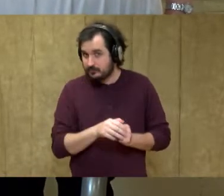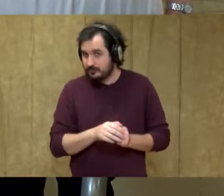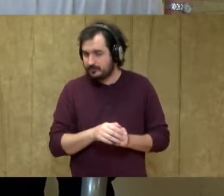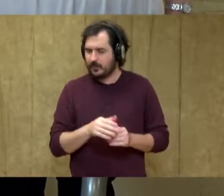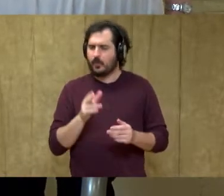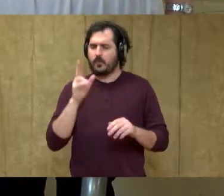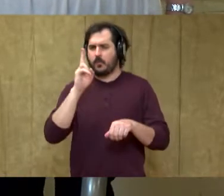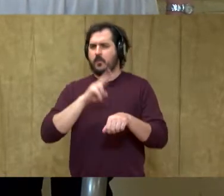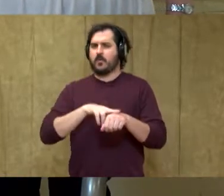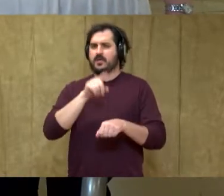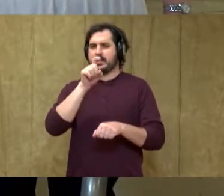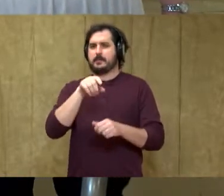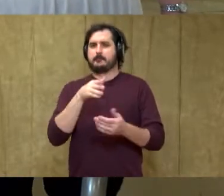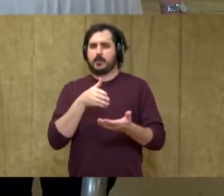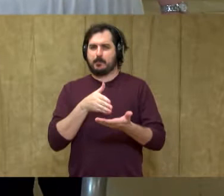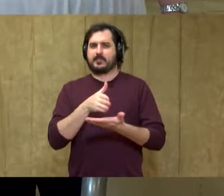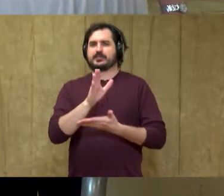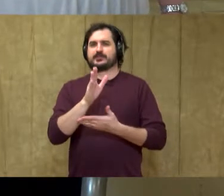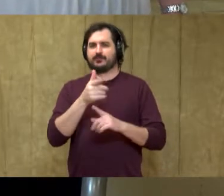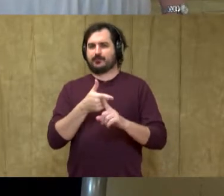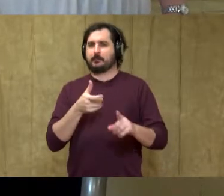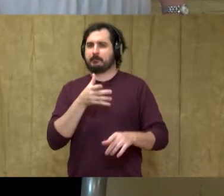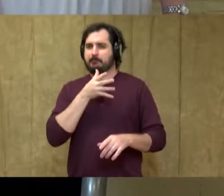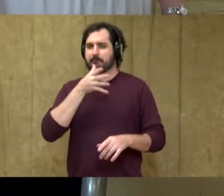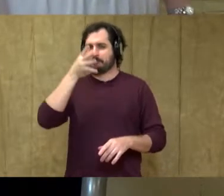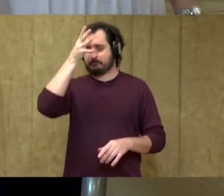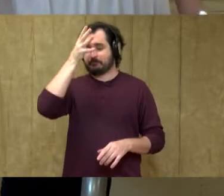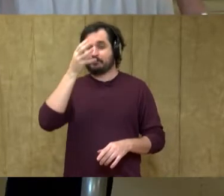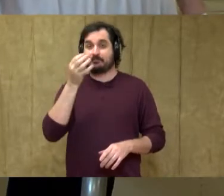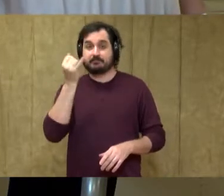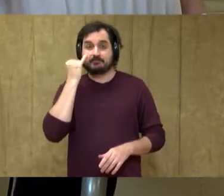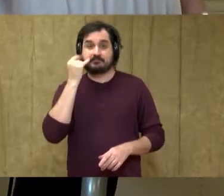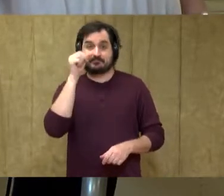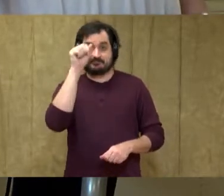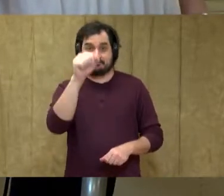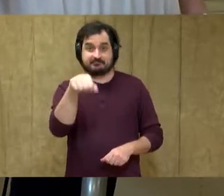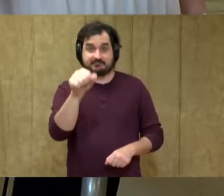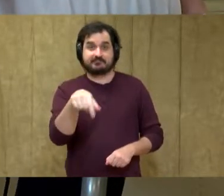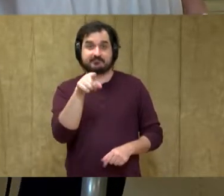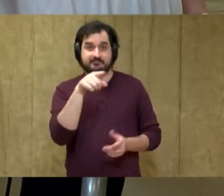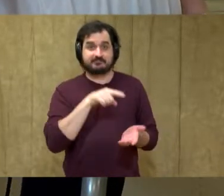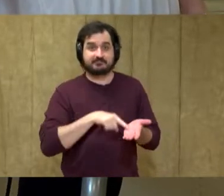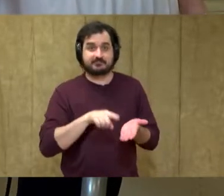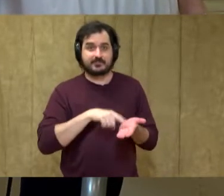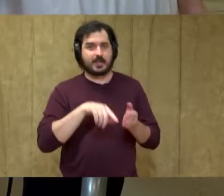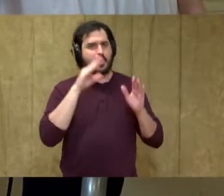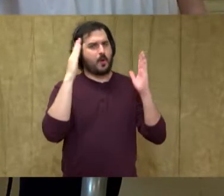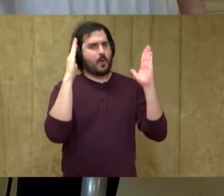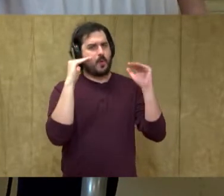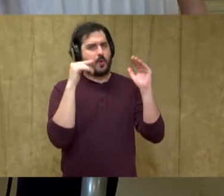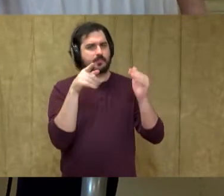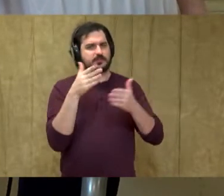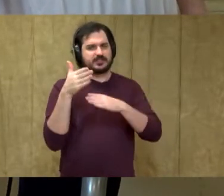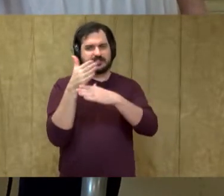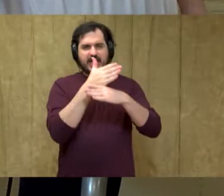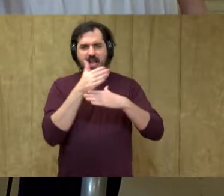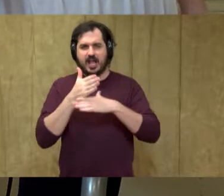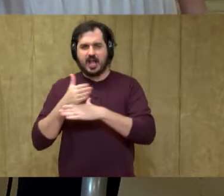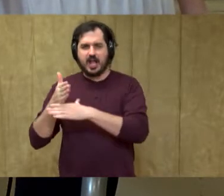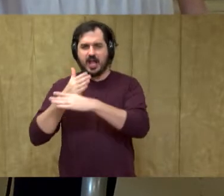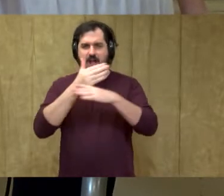of course. If you did, I hope, boys and girls, that you were able to share that knowledge with someone around